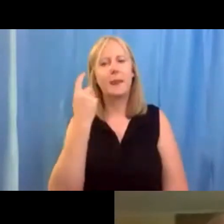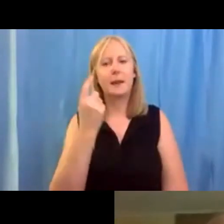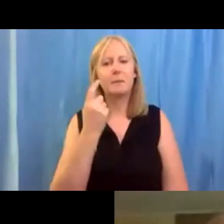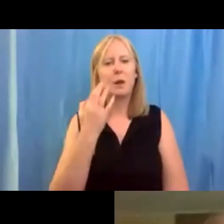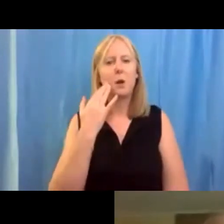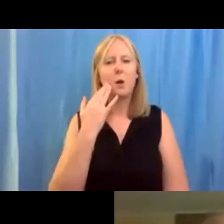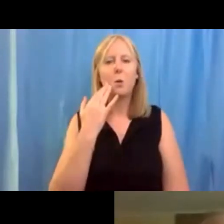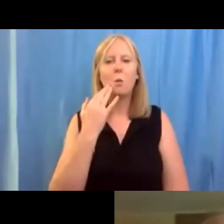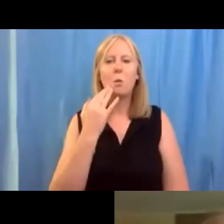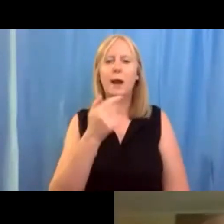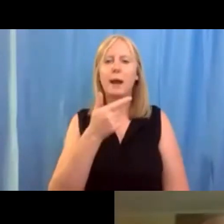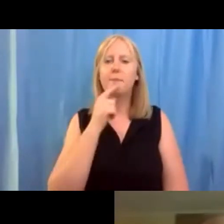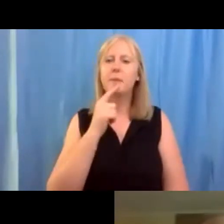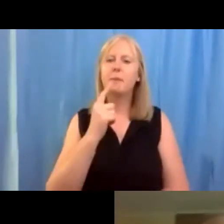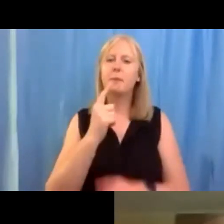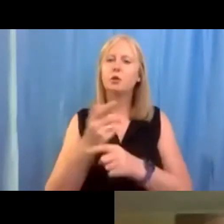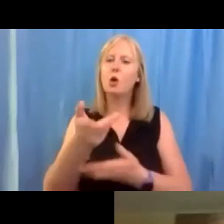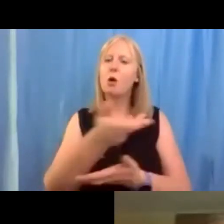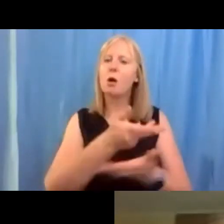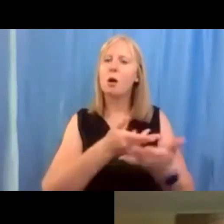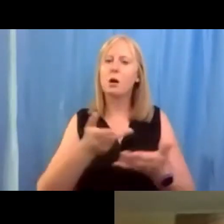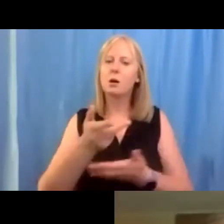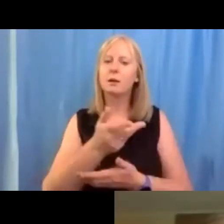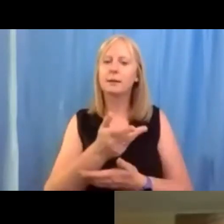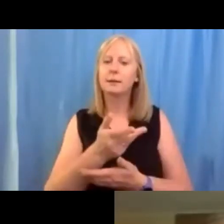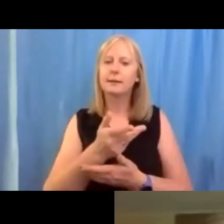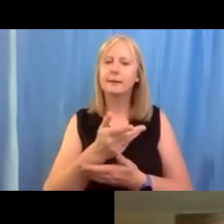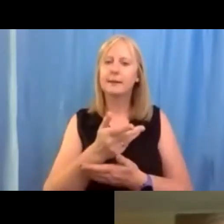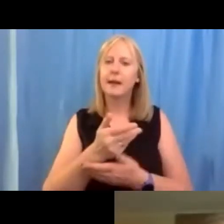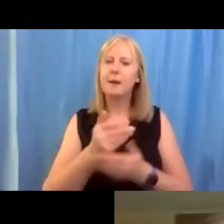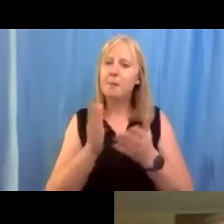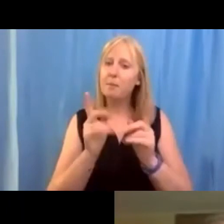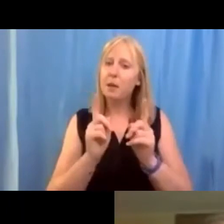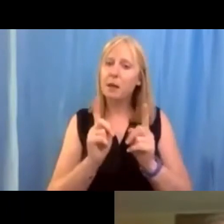people speaking is that a public appointment